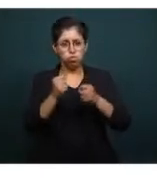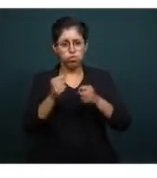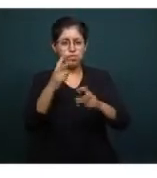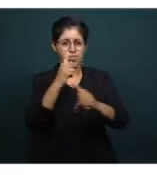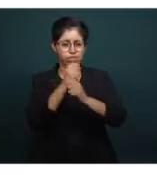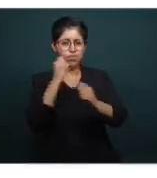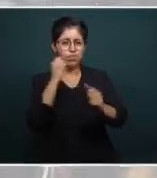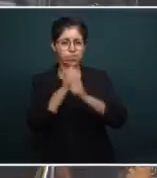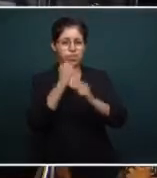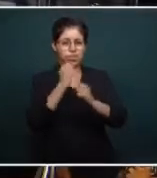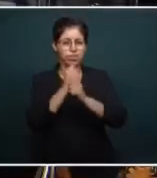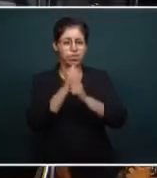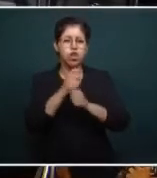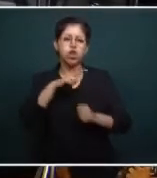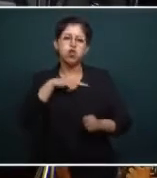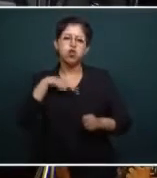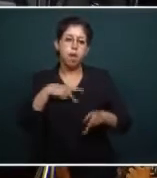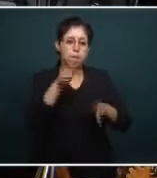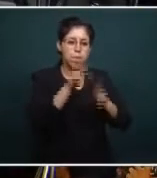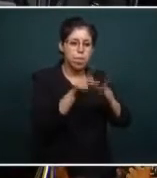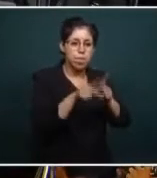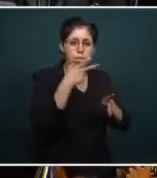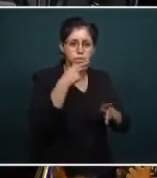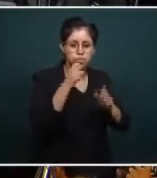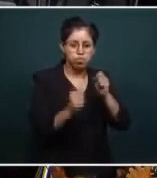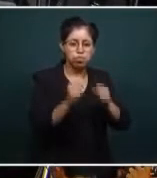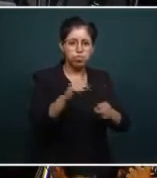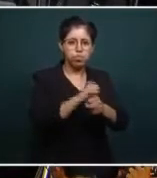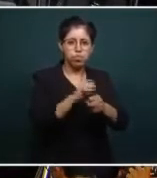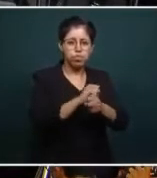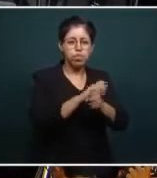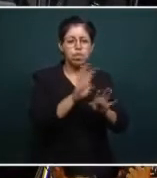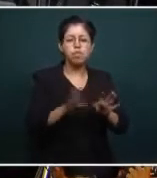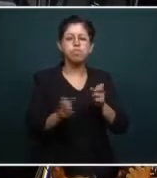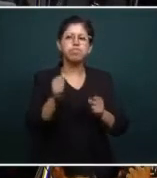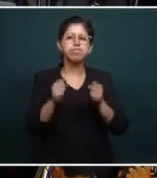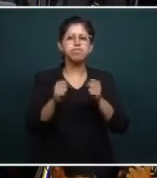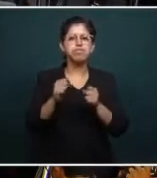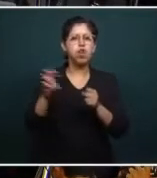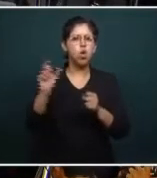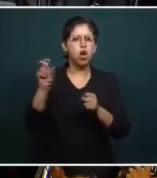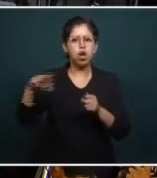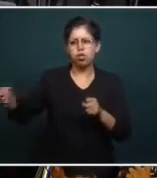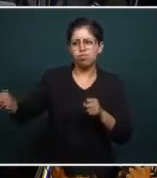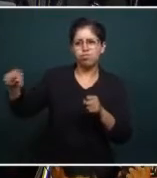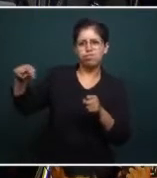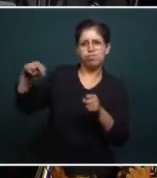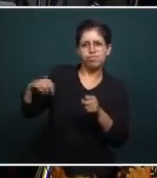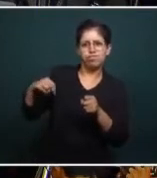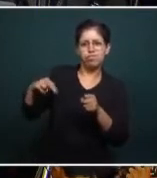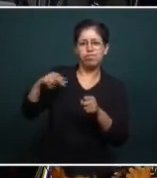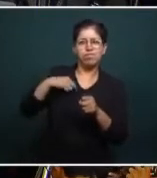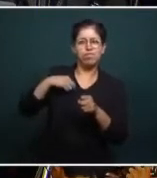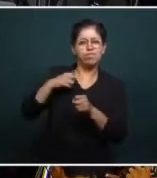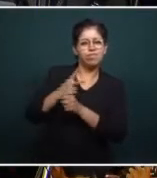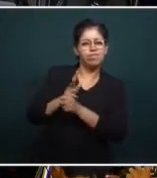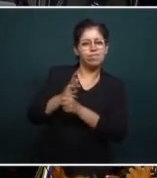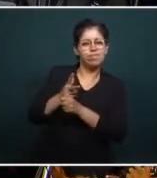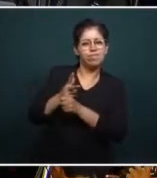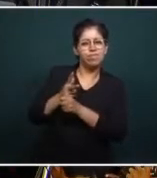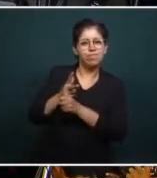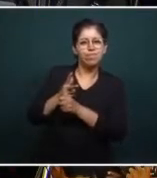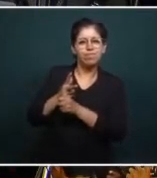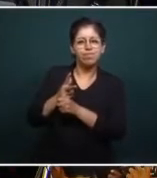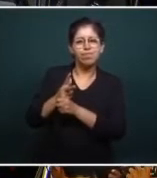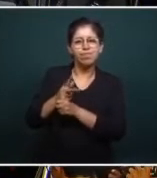transport vehicle operators, that when they see a